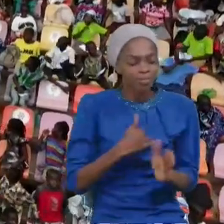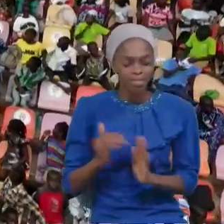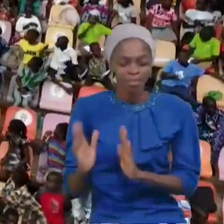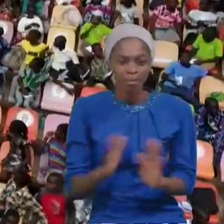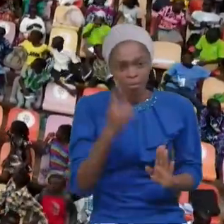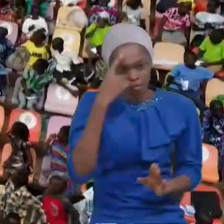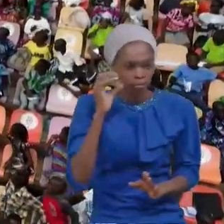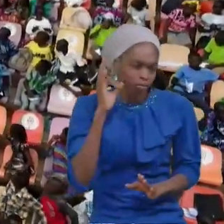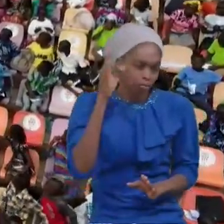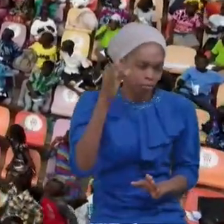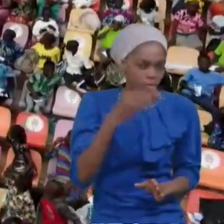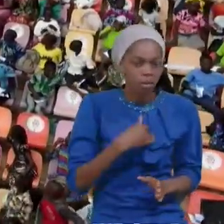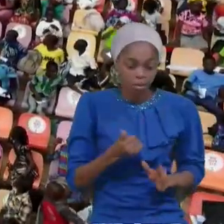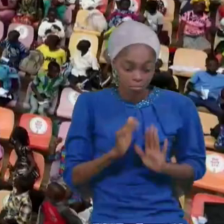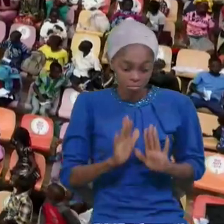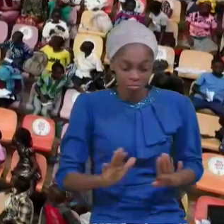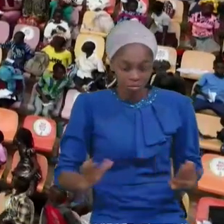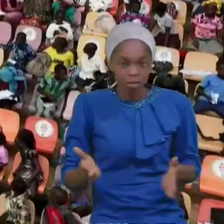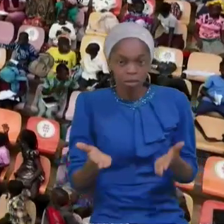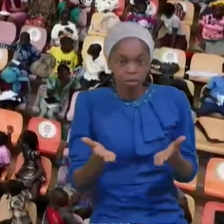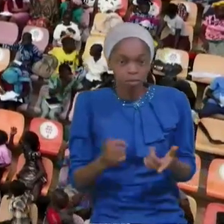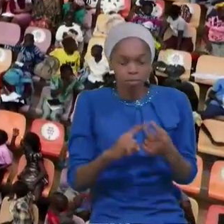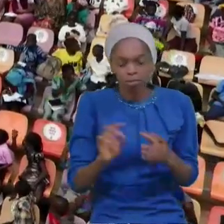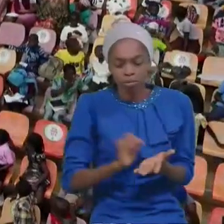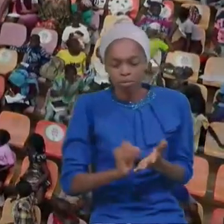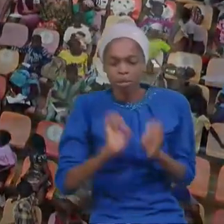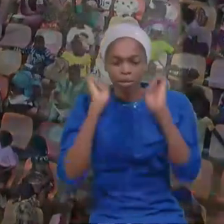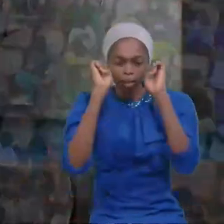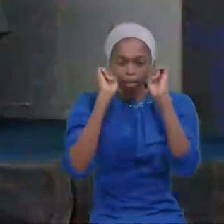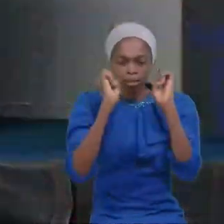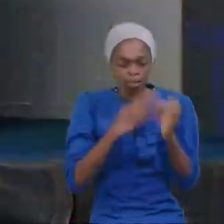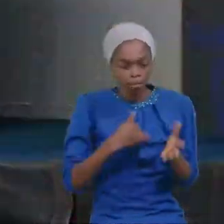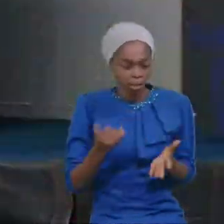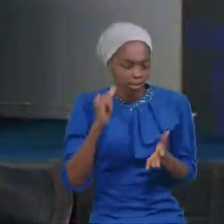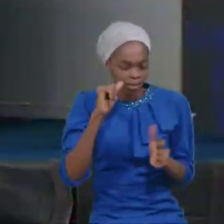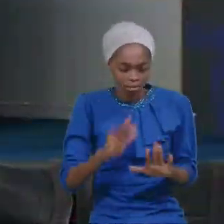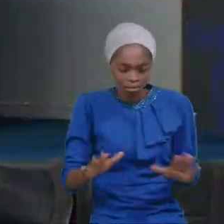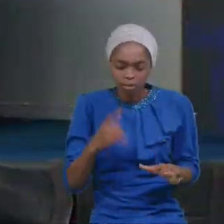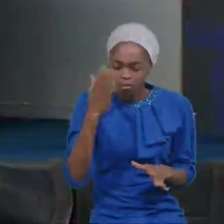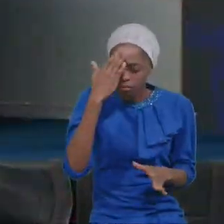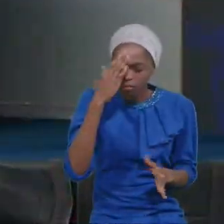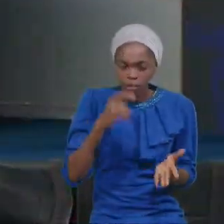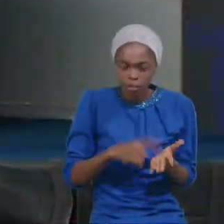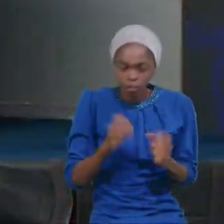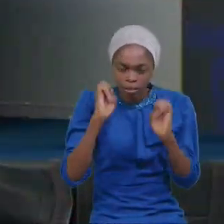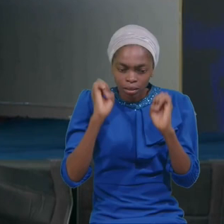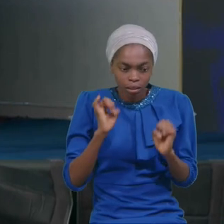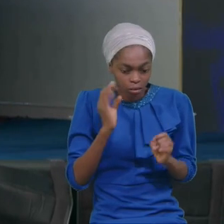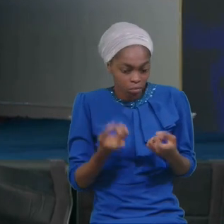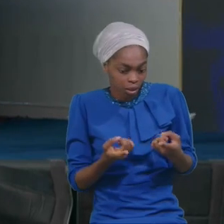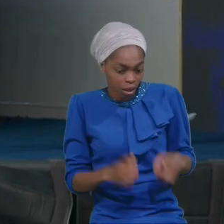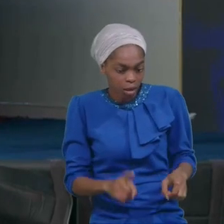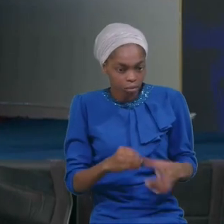that the exam is going to take place in 2 or 3 days, or 2 or 3 weeks, or 2 or 3 months. He